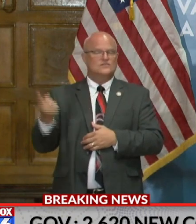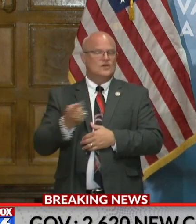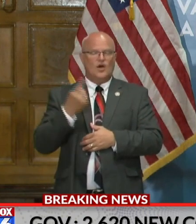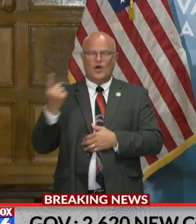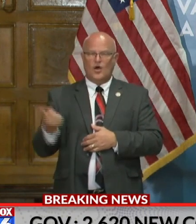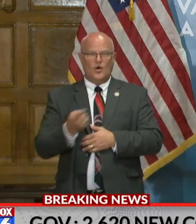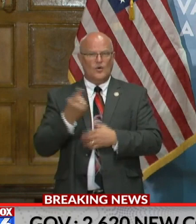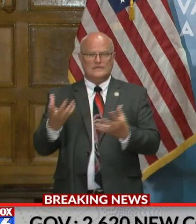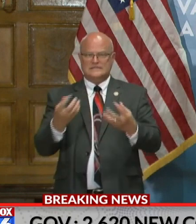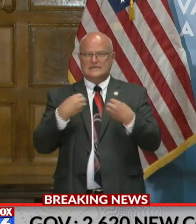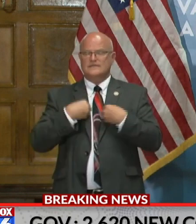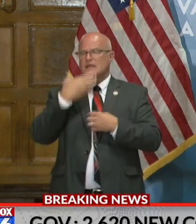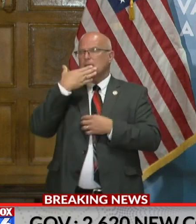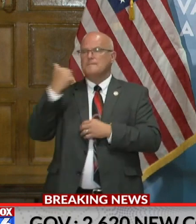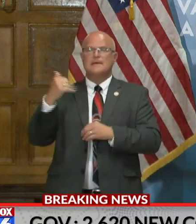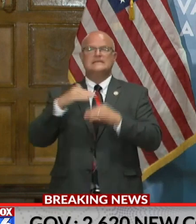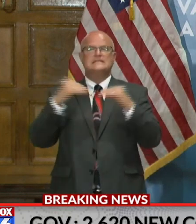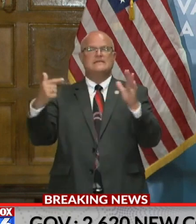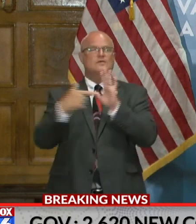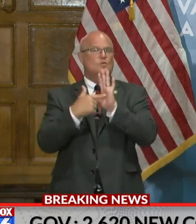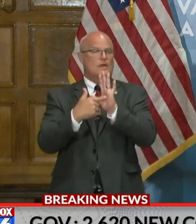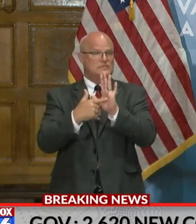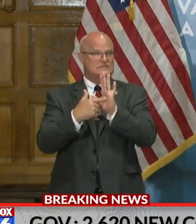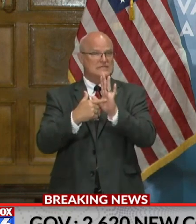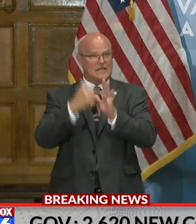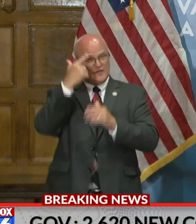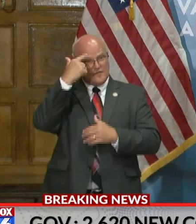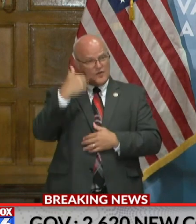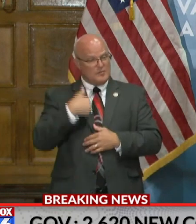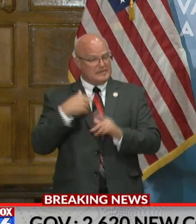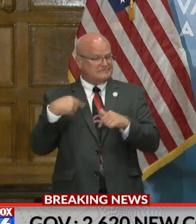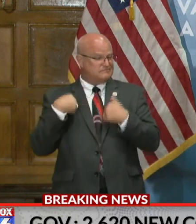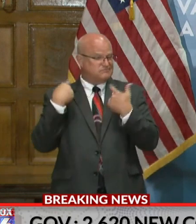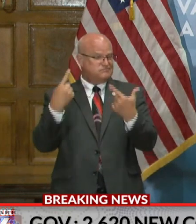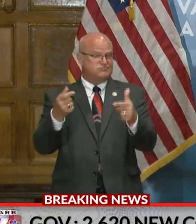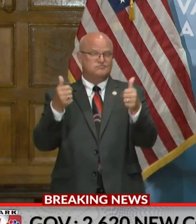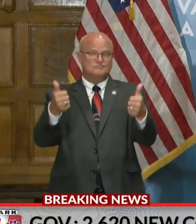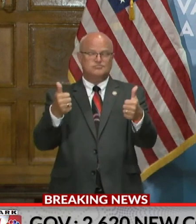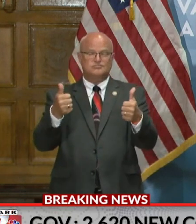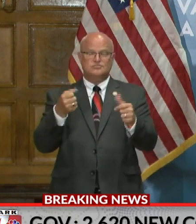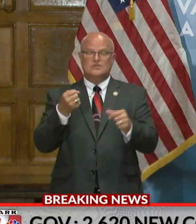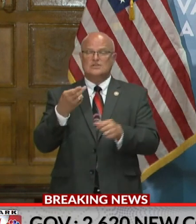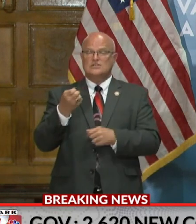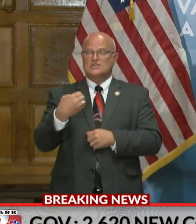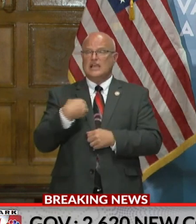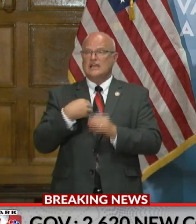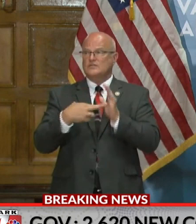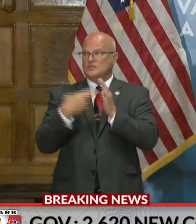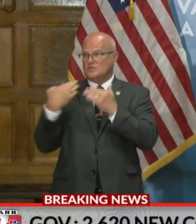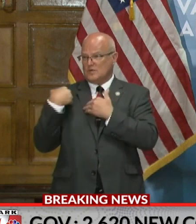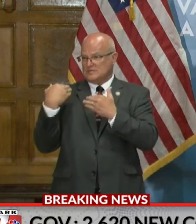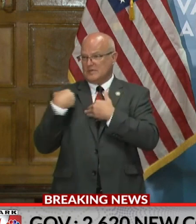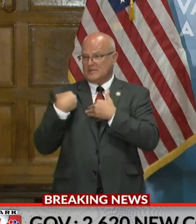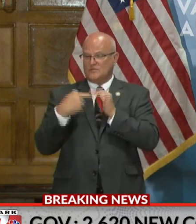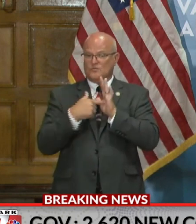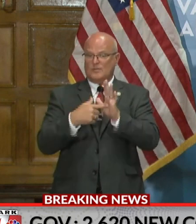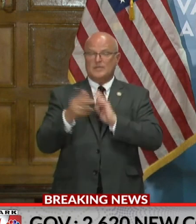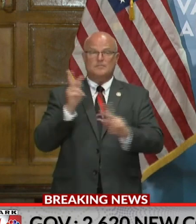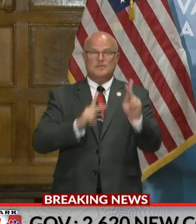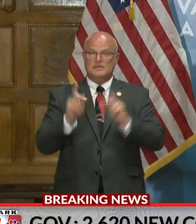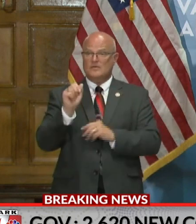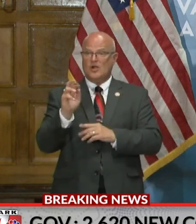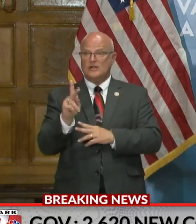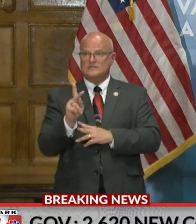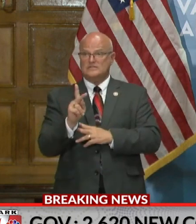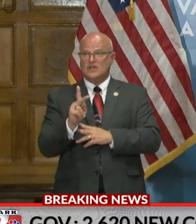provided the best level of representation for me. She has a responsibility to represent the people of Arkansas. It's